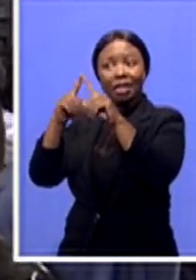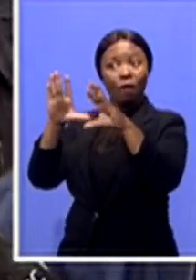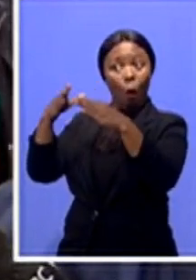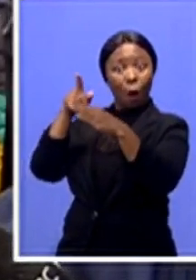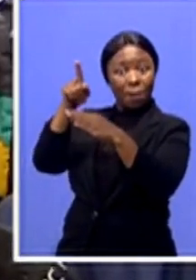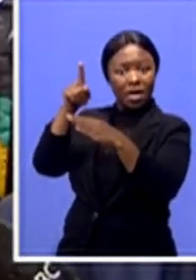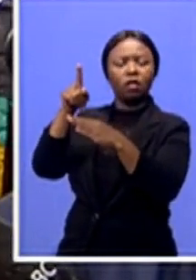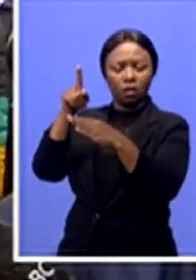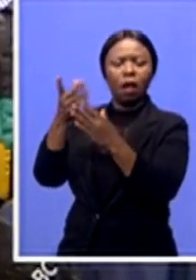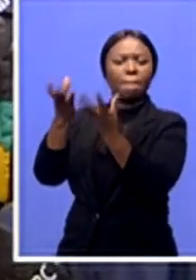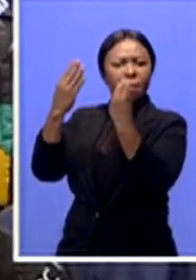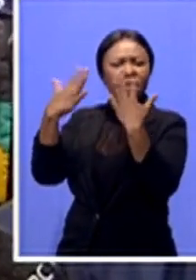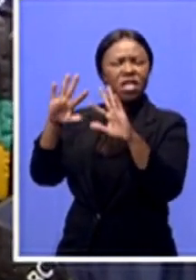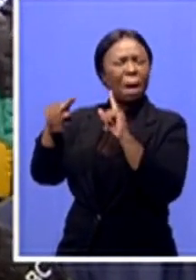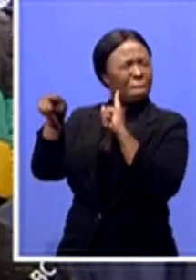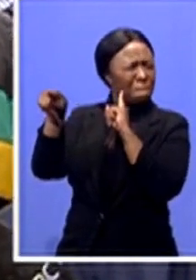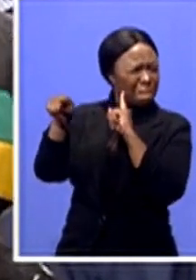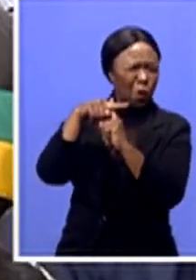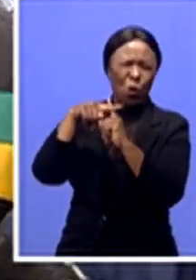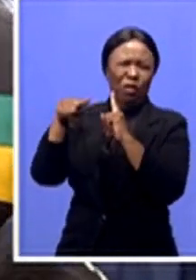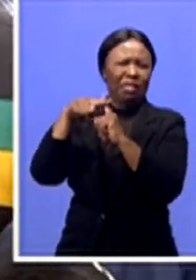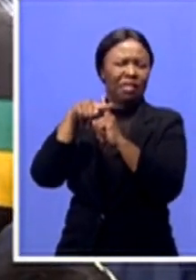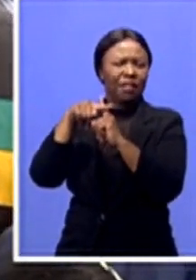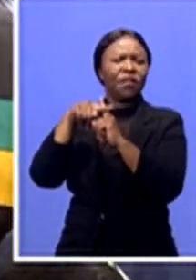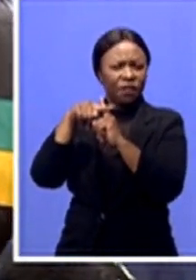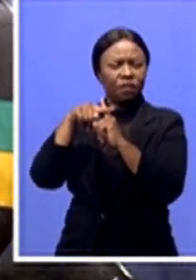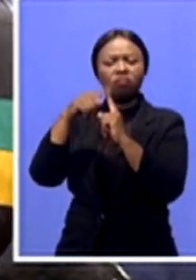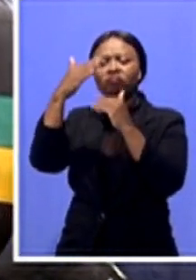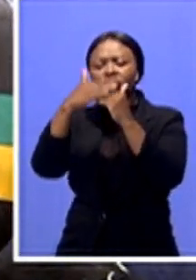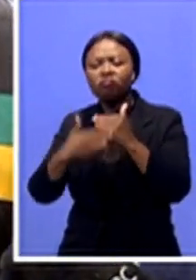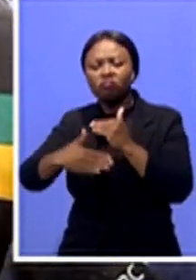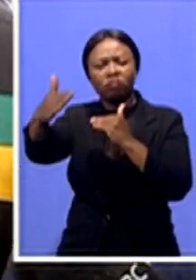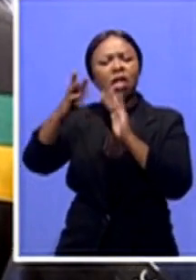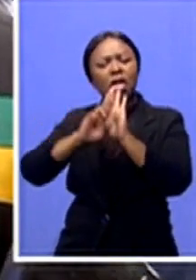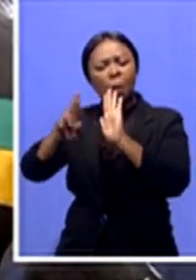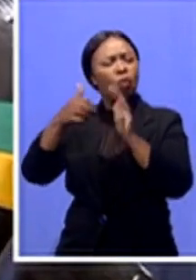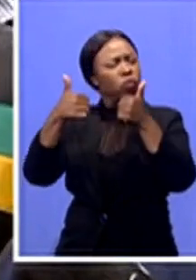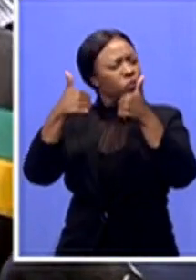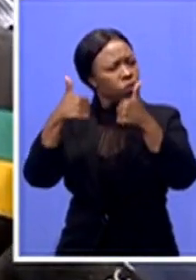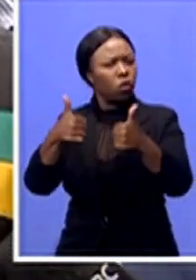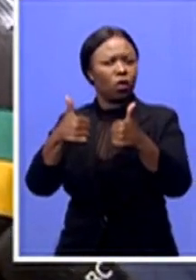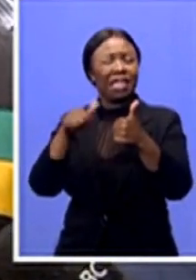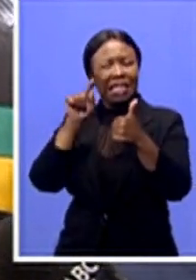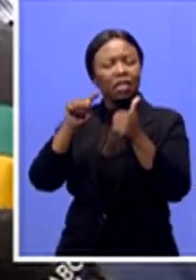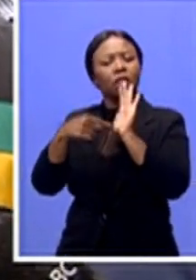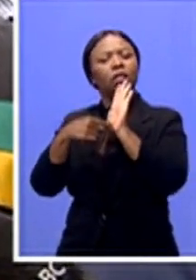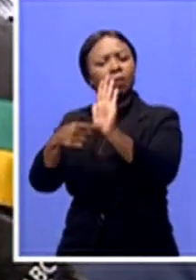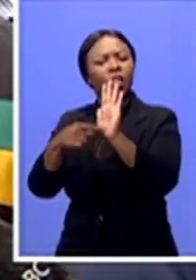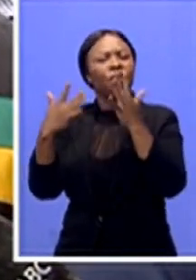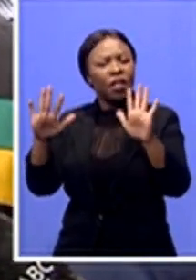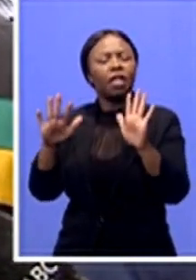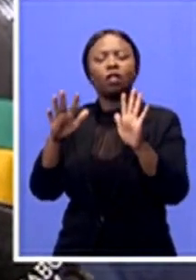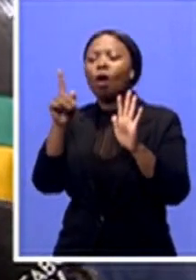positive and good forward-looking report that demonstrated that all the technical glitches